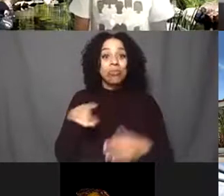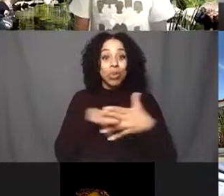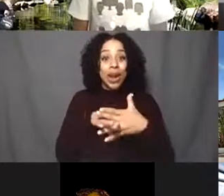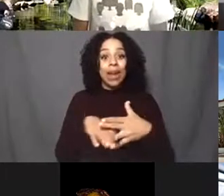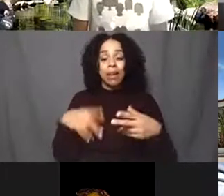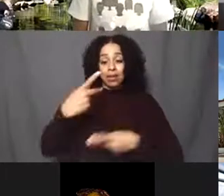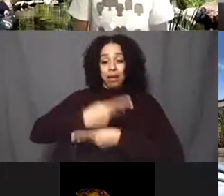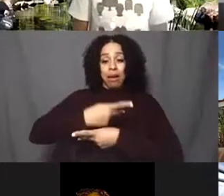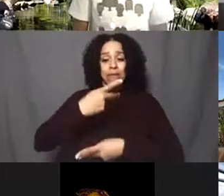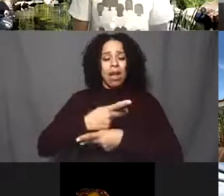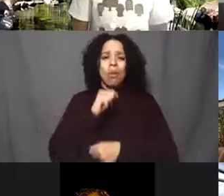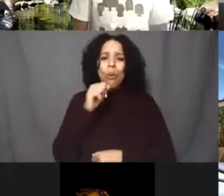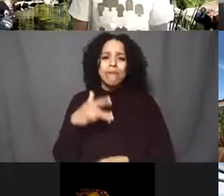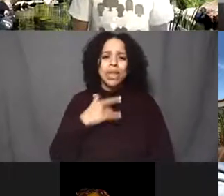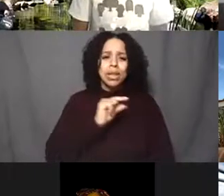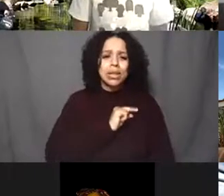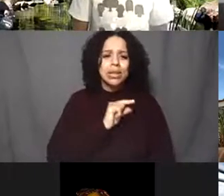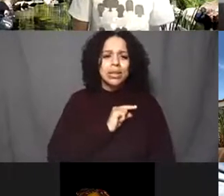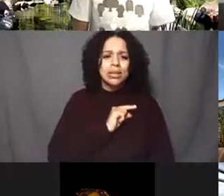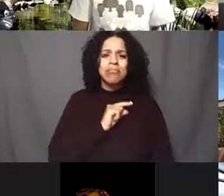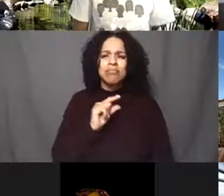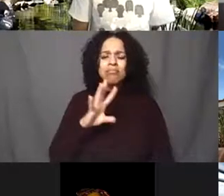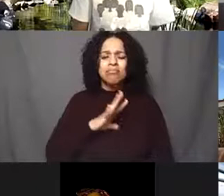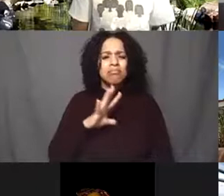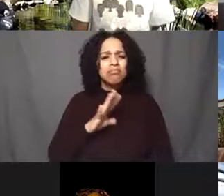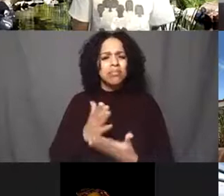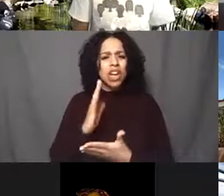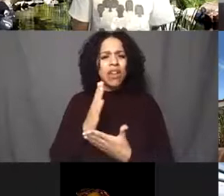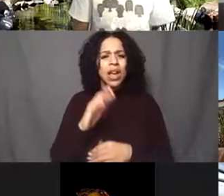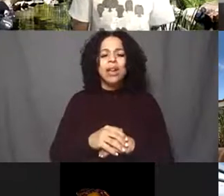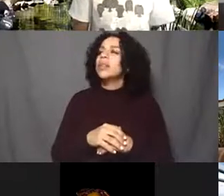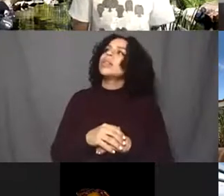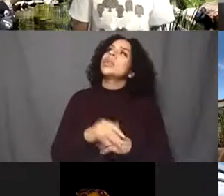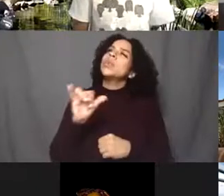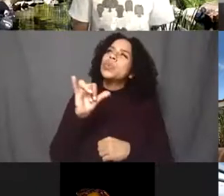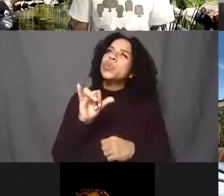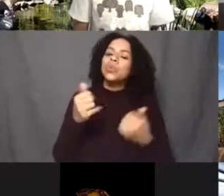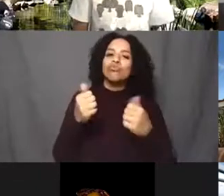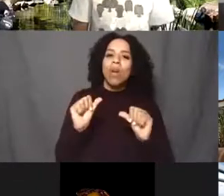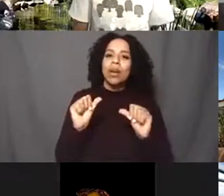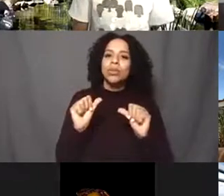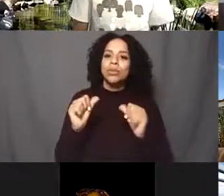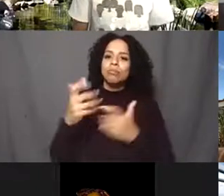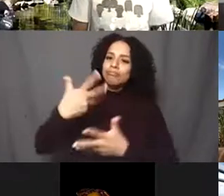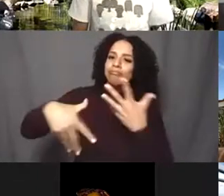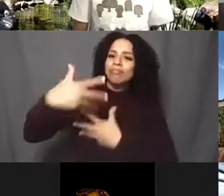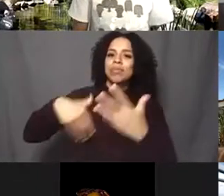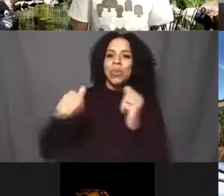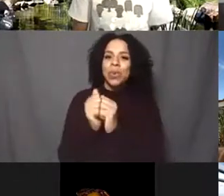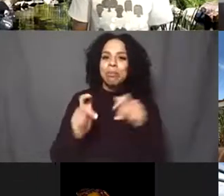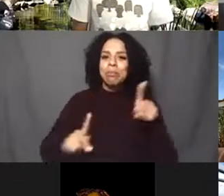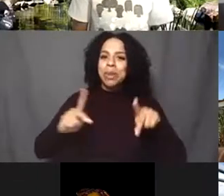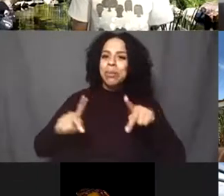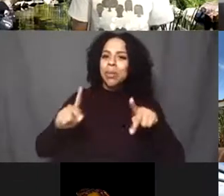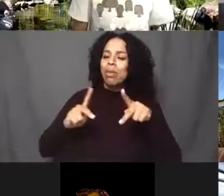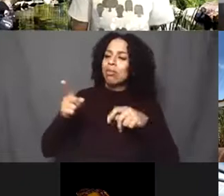surrounding yourself sometimes by people who, you know, you don't have to explain yourself to. You don't have to, they just know. Surround yourself by people